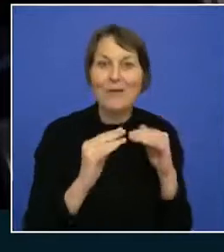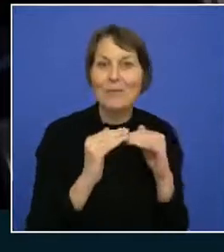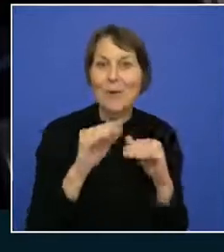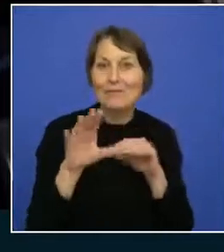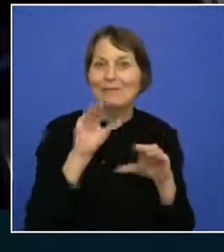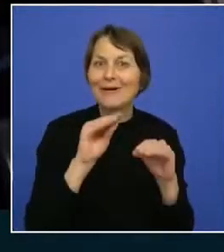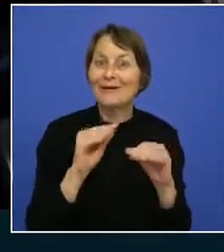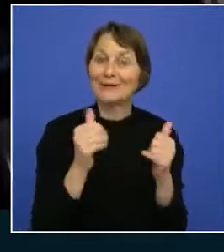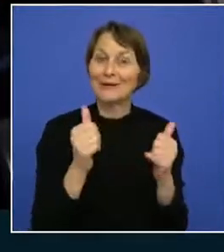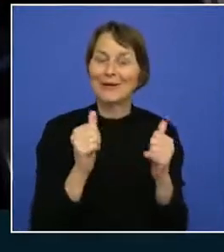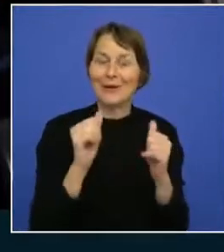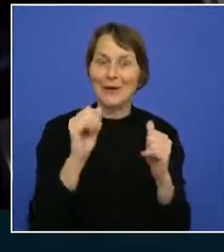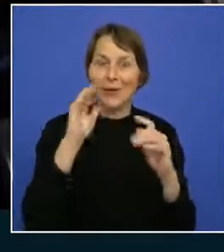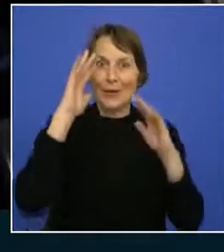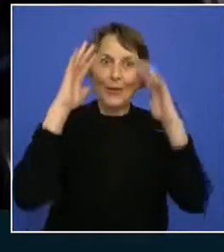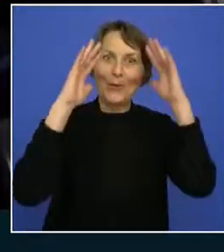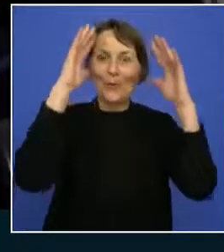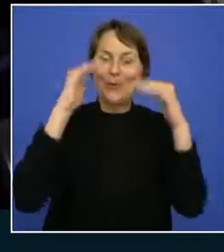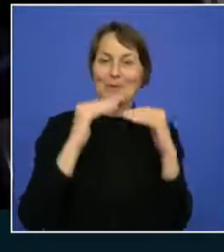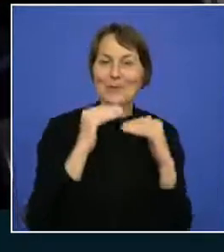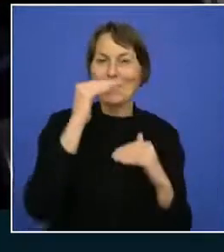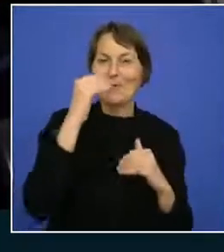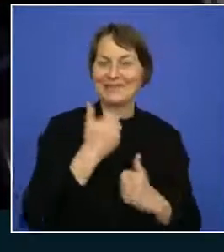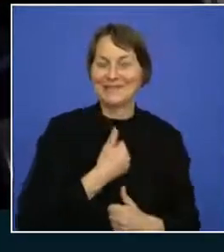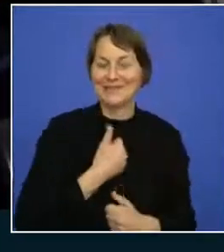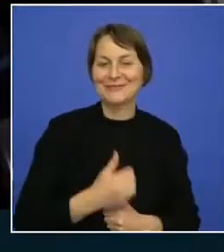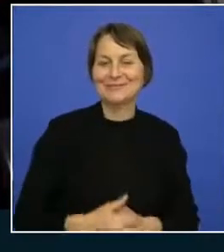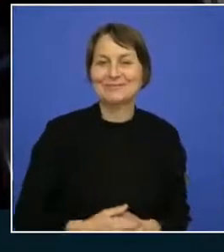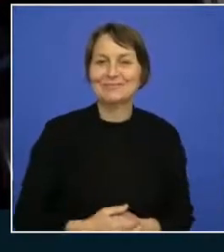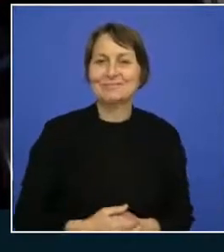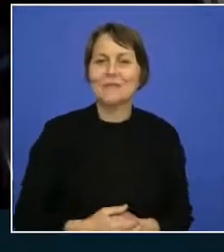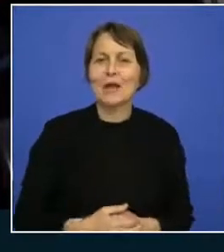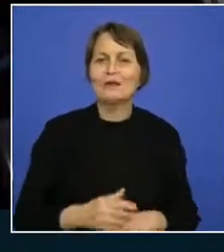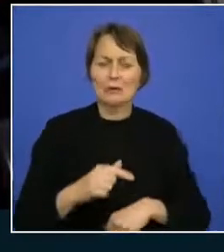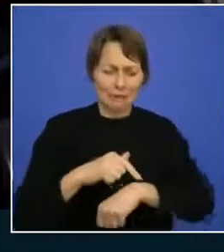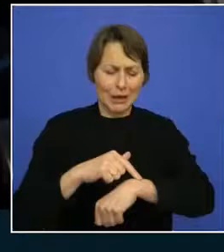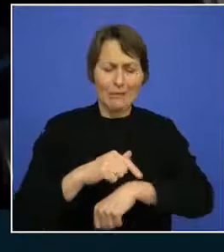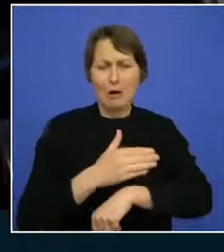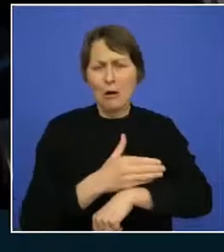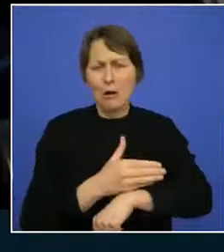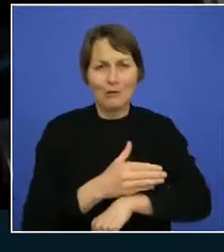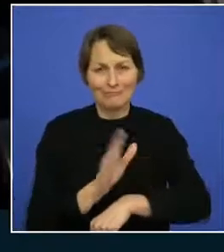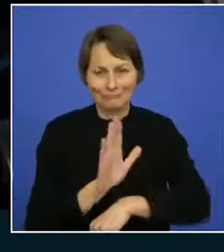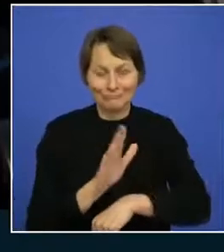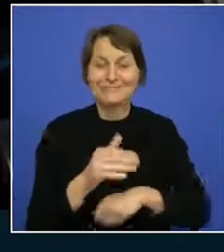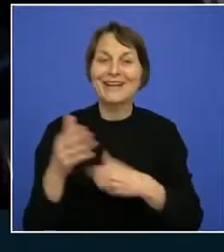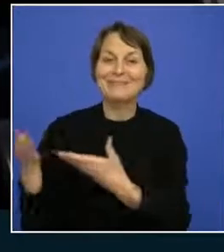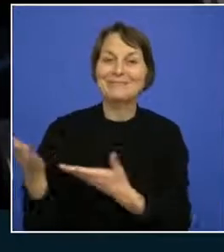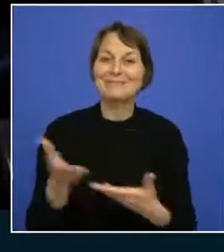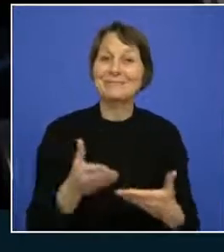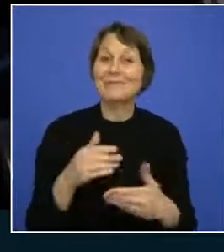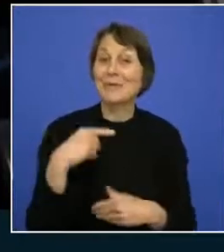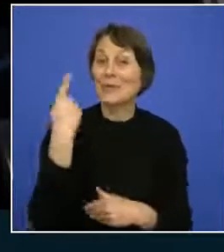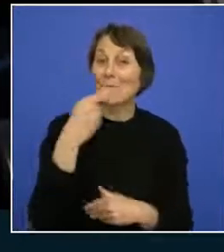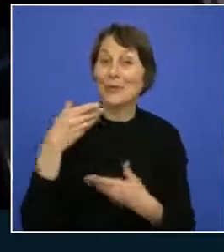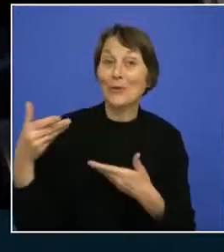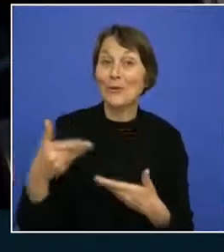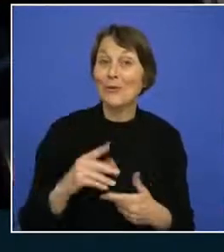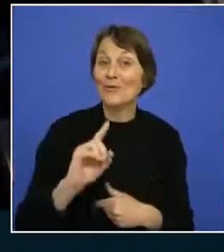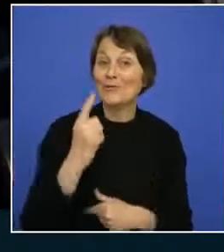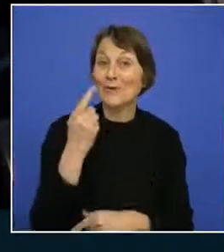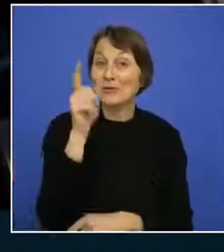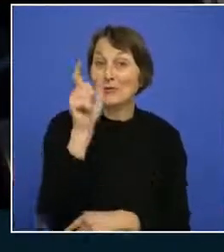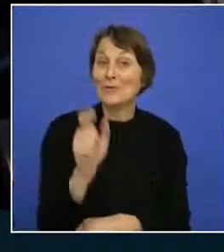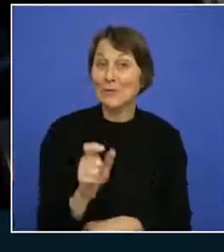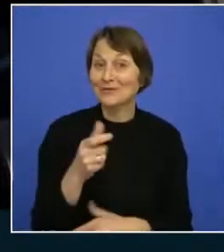creative. So without much further ado, I guess it's time to introduce you to our first speaker of the